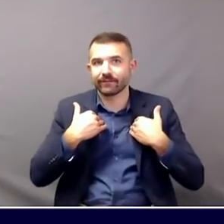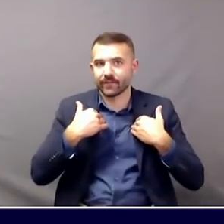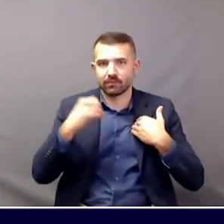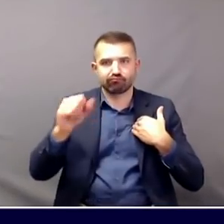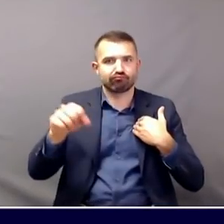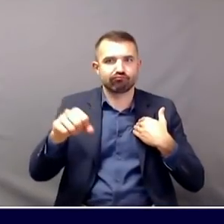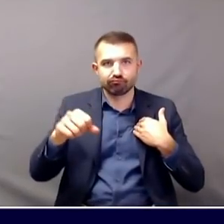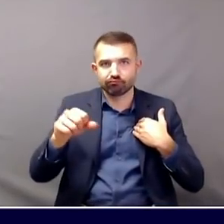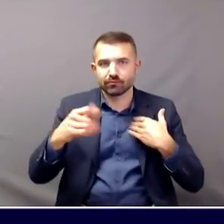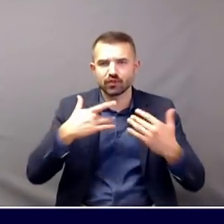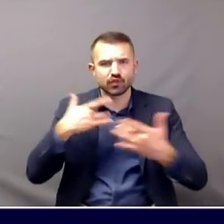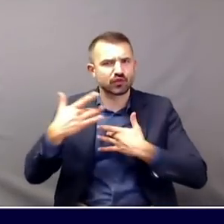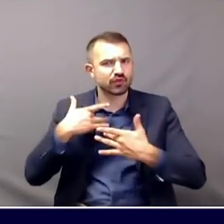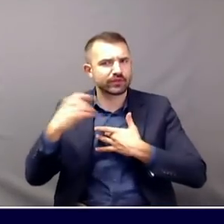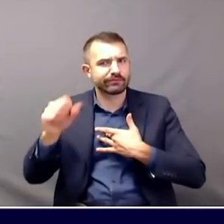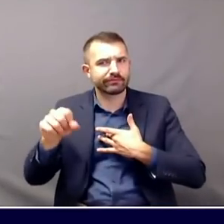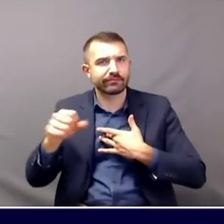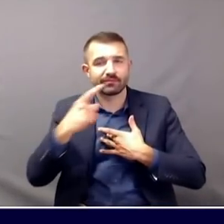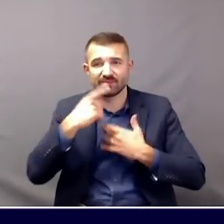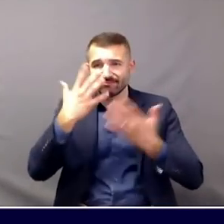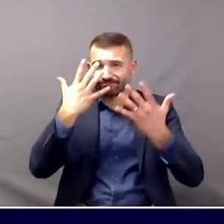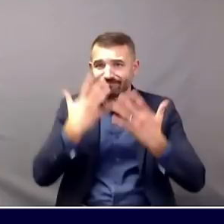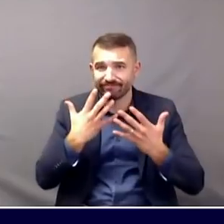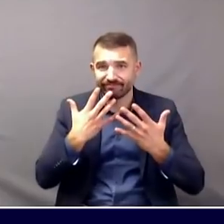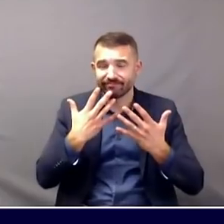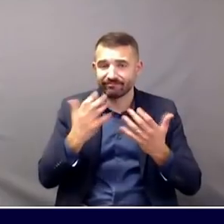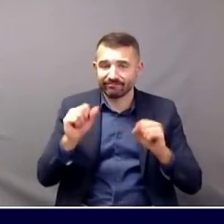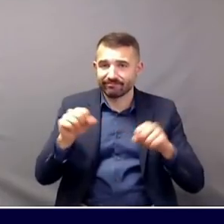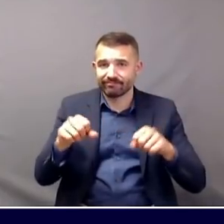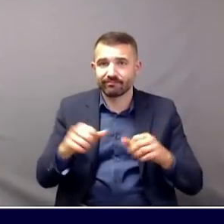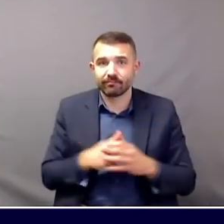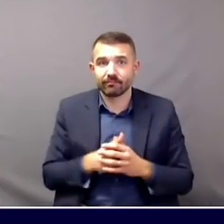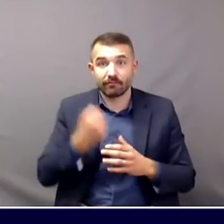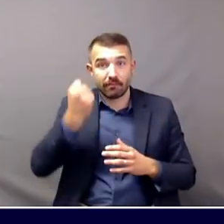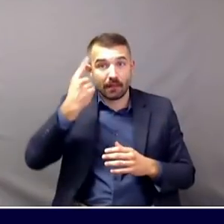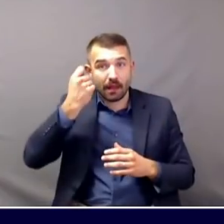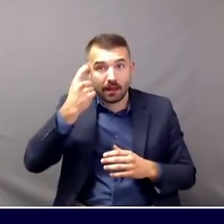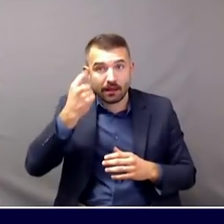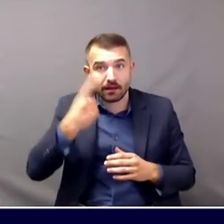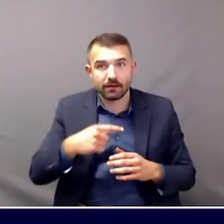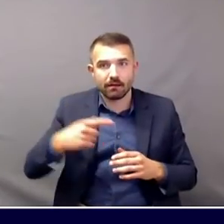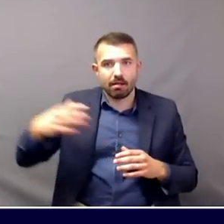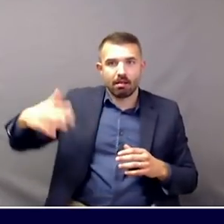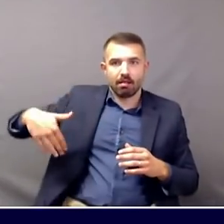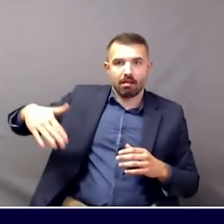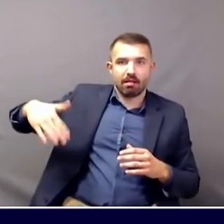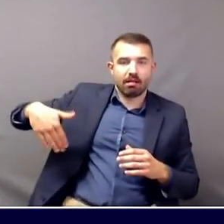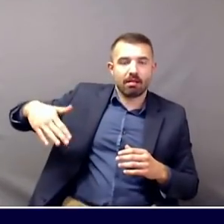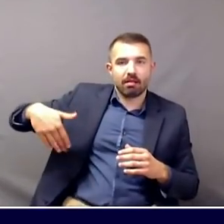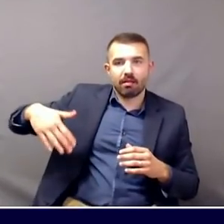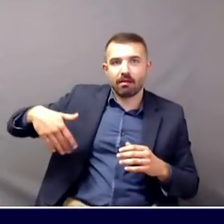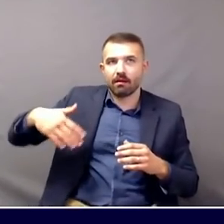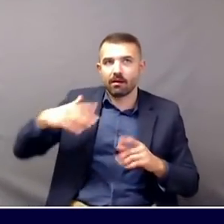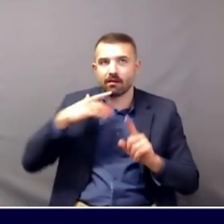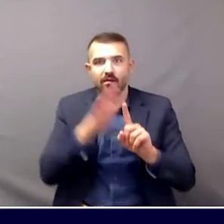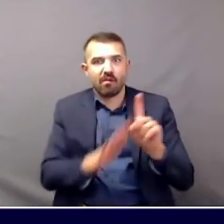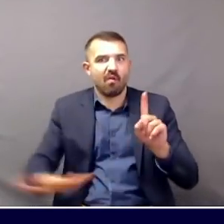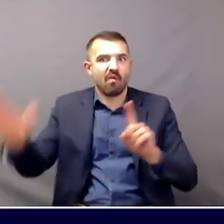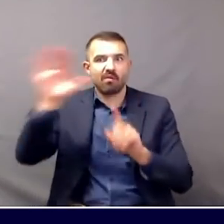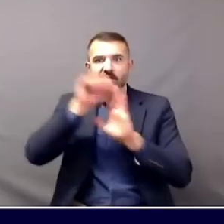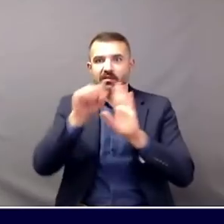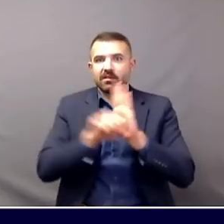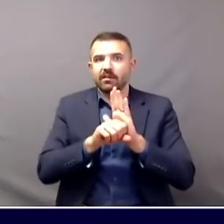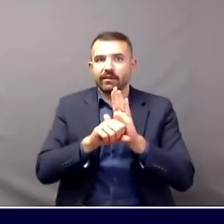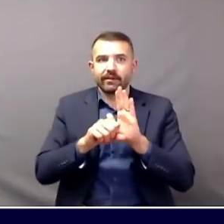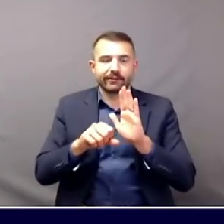it's saddening. But what we have not seen in large numbers across Maine is, you use the right word, we